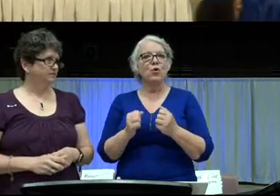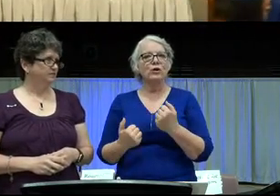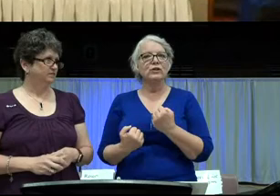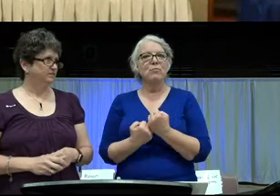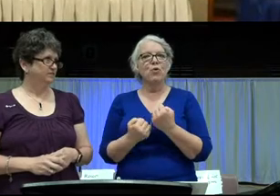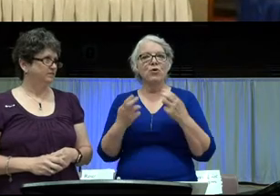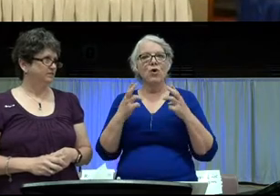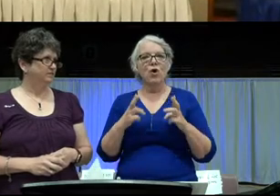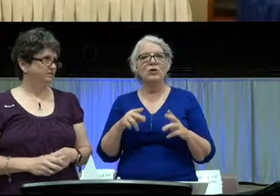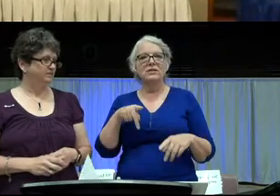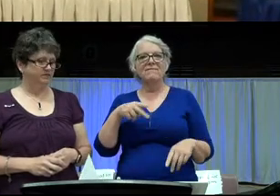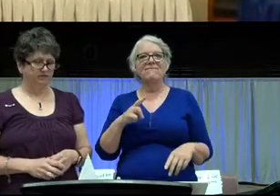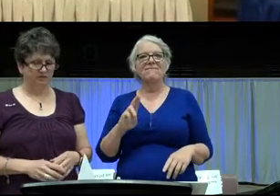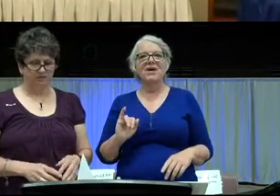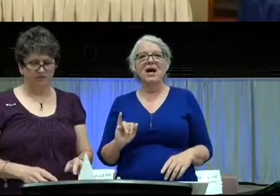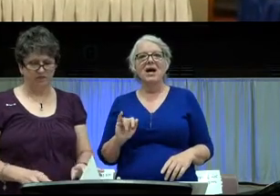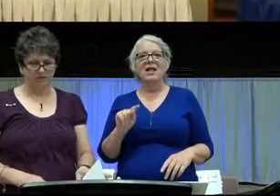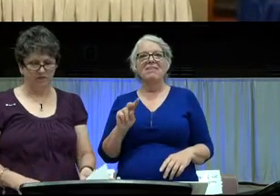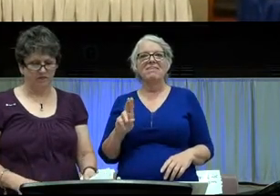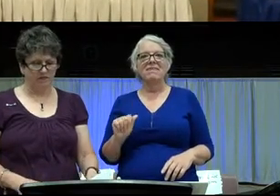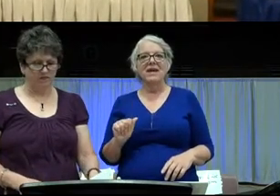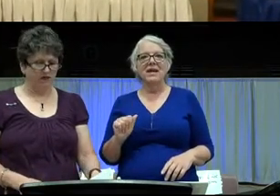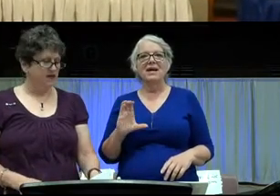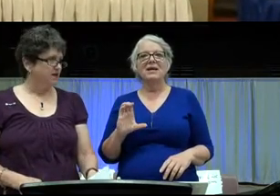Phi Theta Kappa.